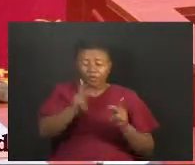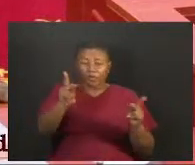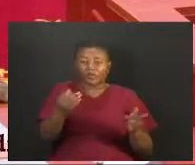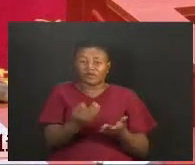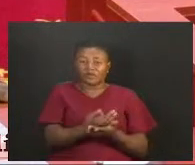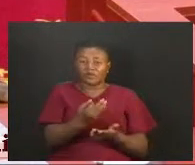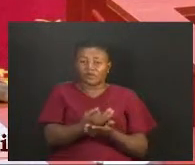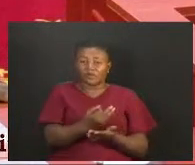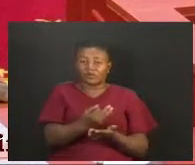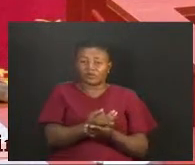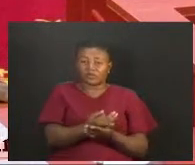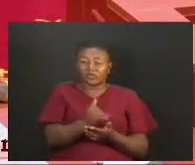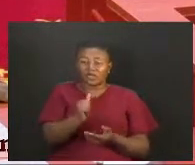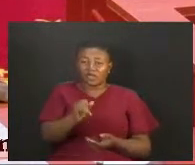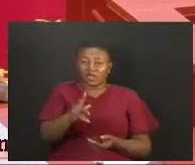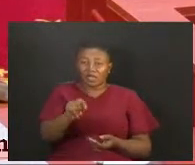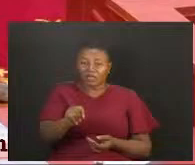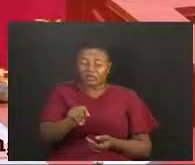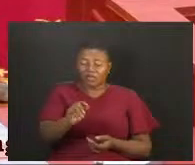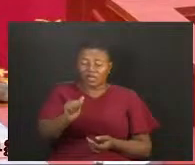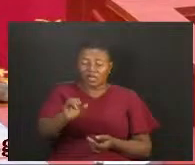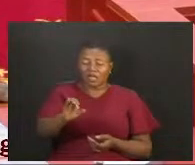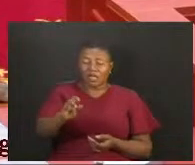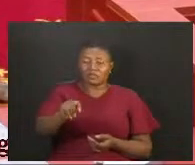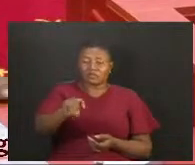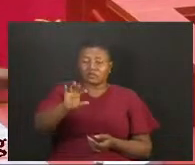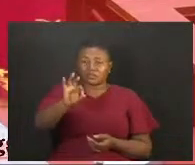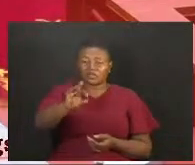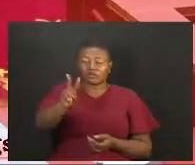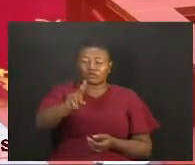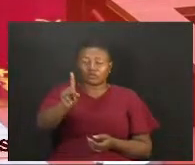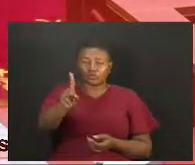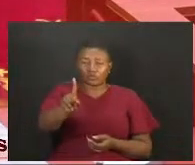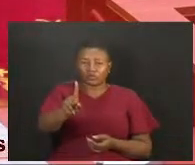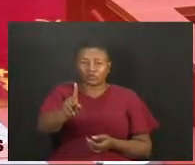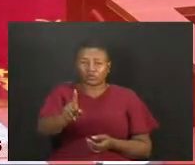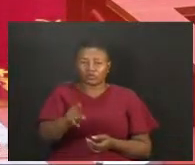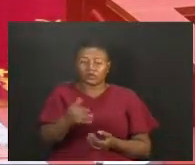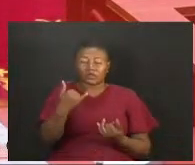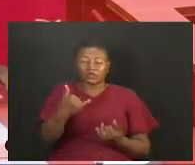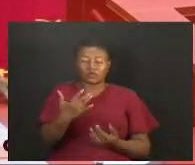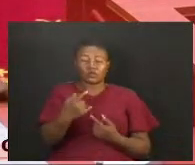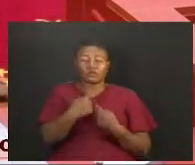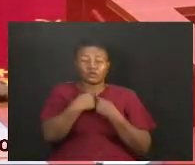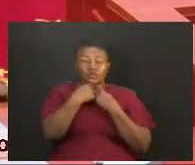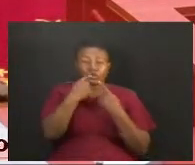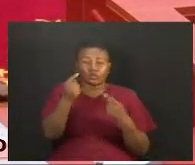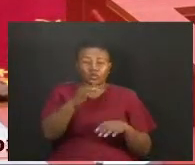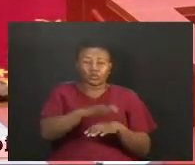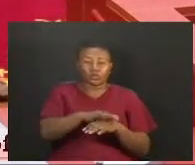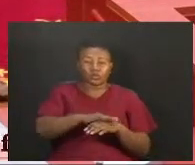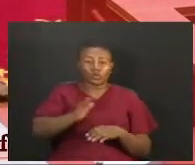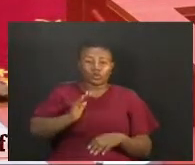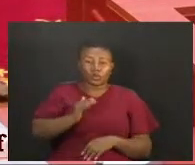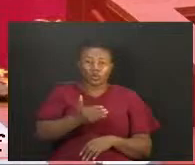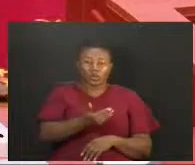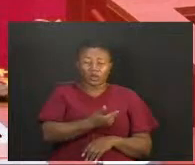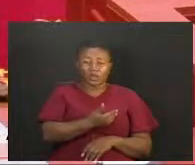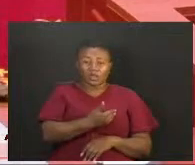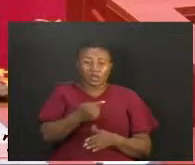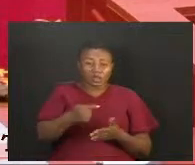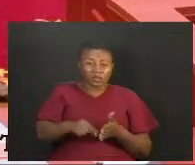Act 921. Right, Honorable Speaker, let me now update you on our debt service